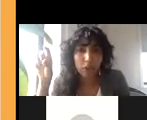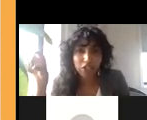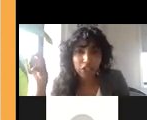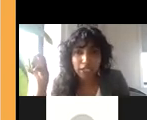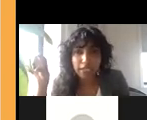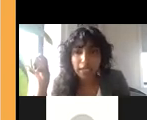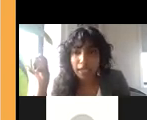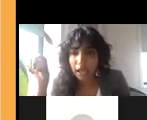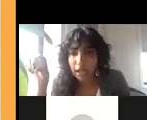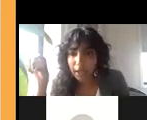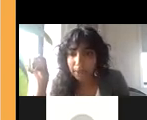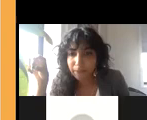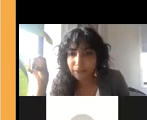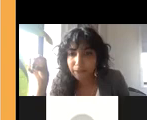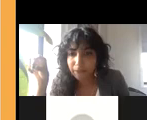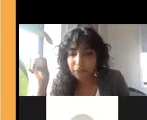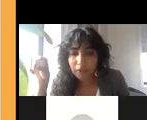for questions.